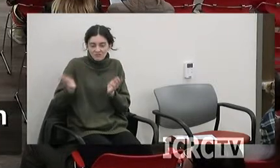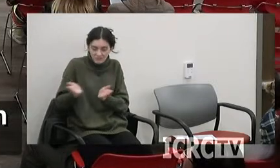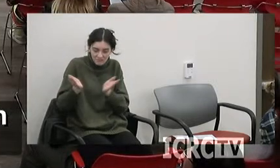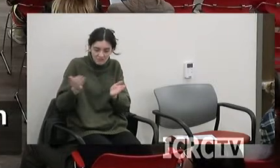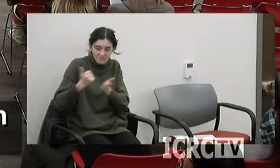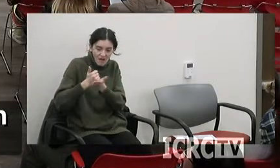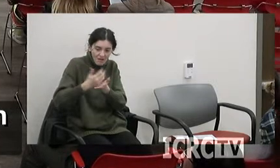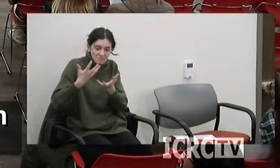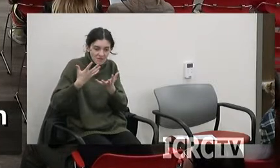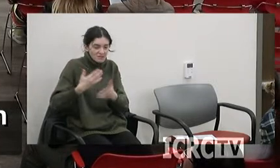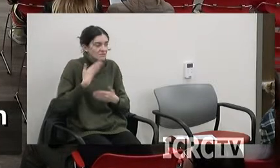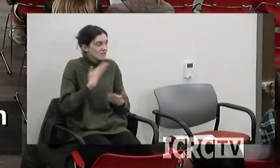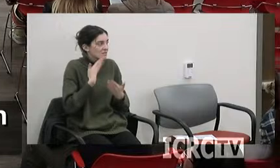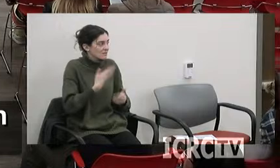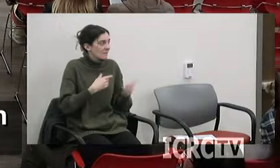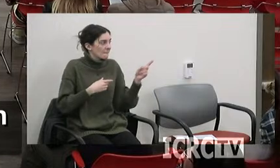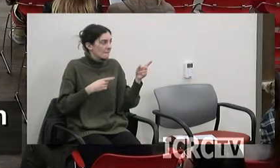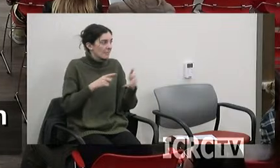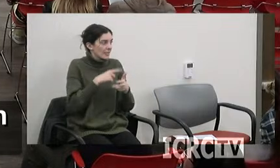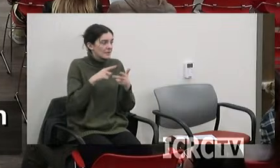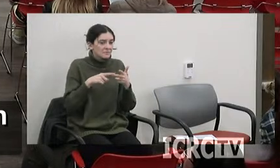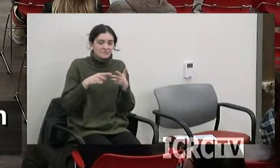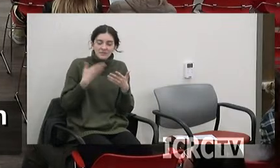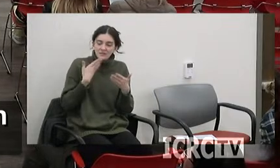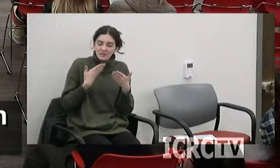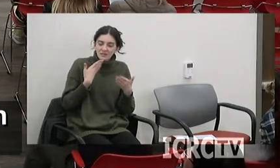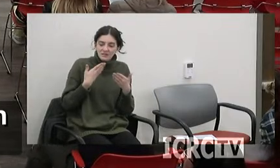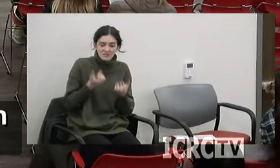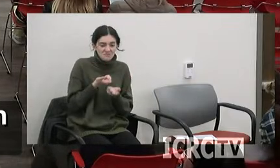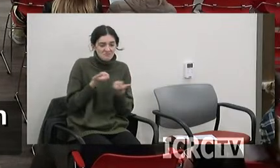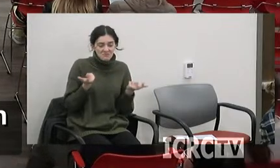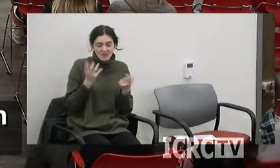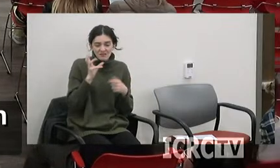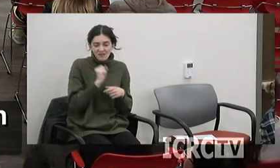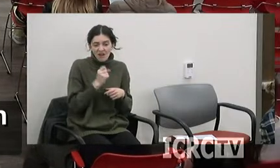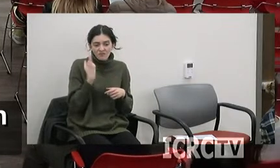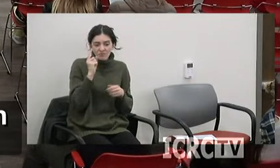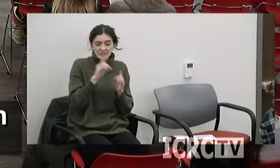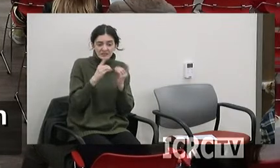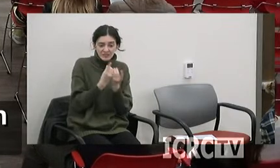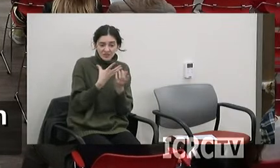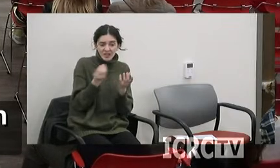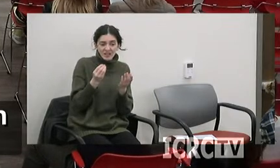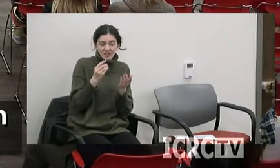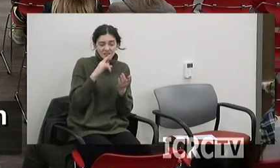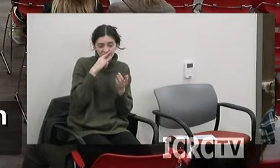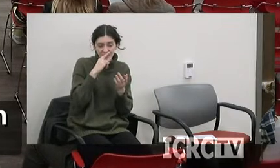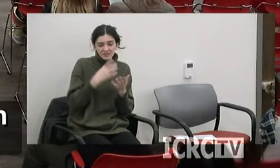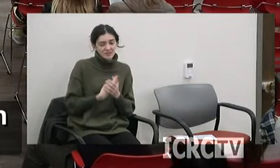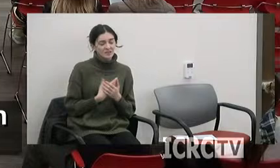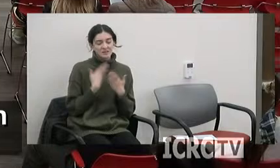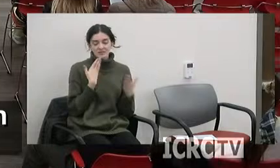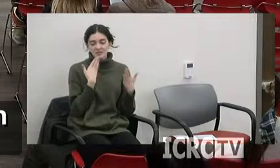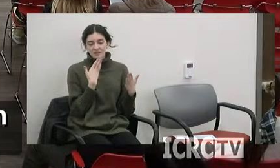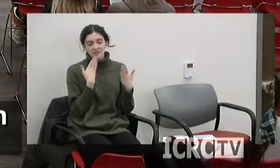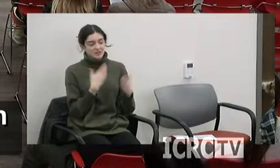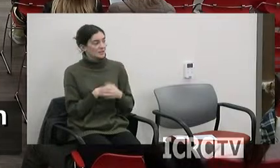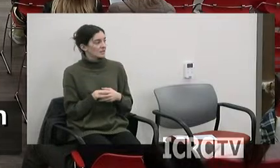big loss. Big loss for the district and the kids. I'm wishing you well. Thank you. I also feel like I want to put my 2 cents